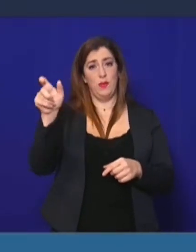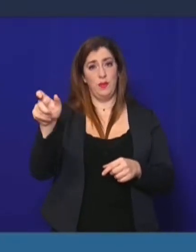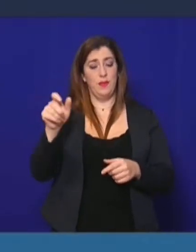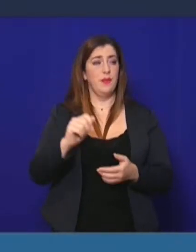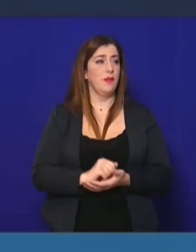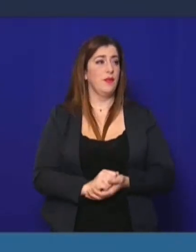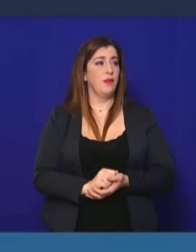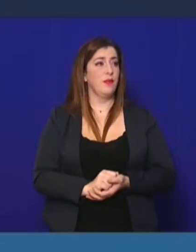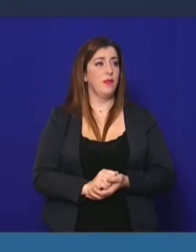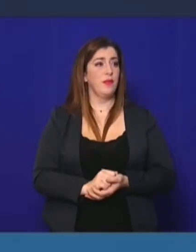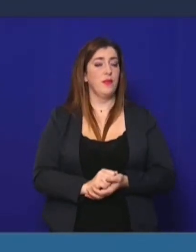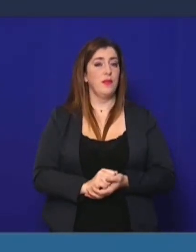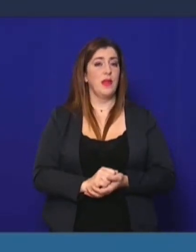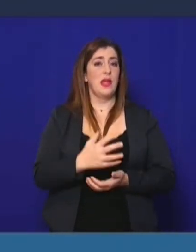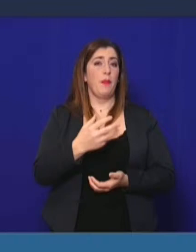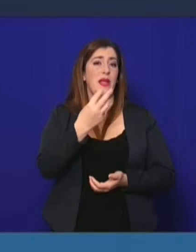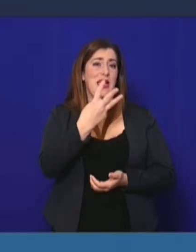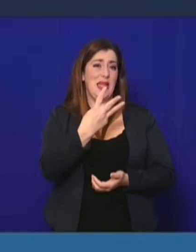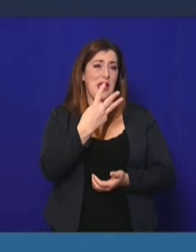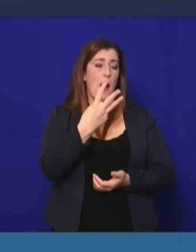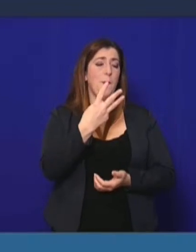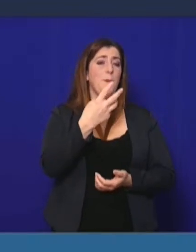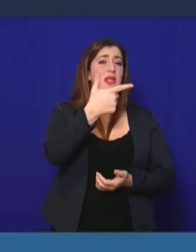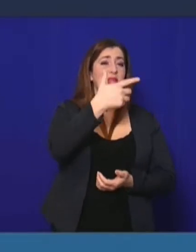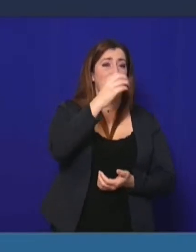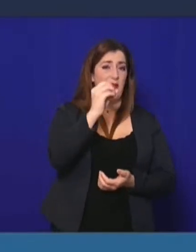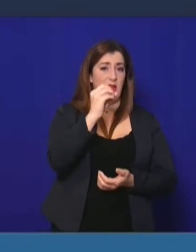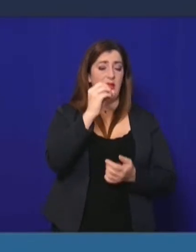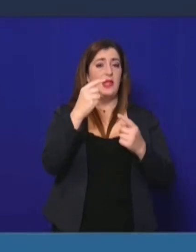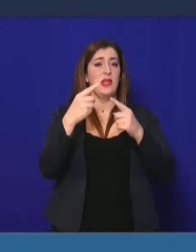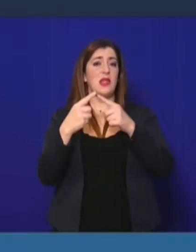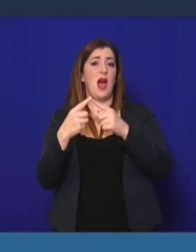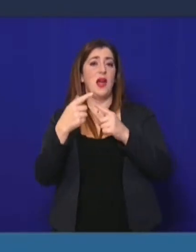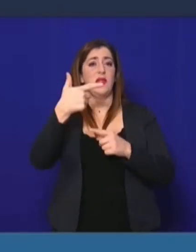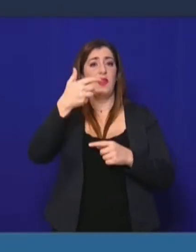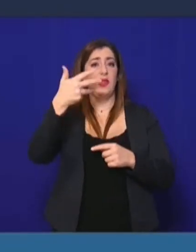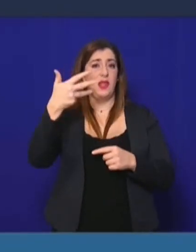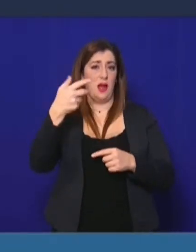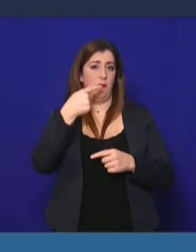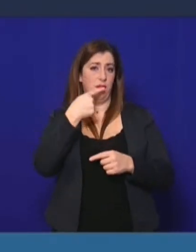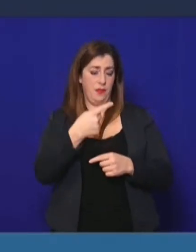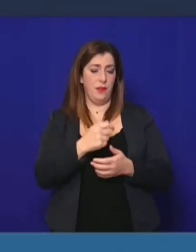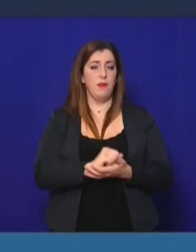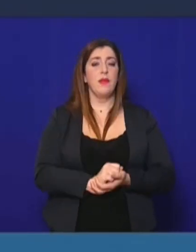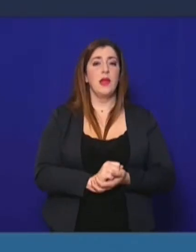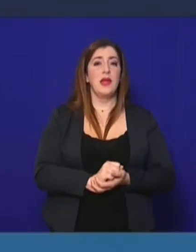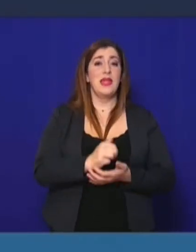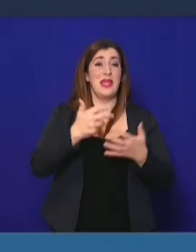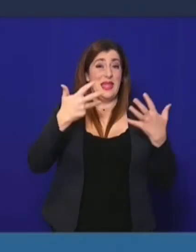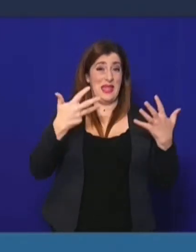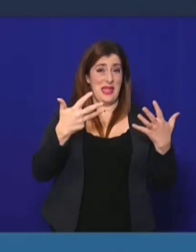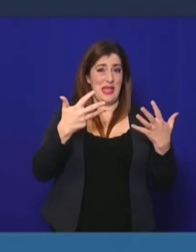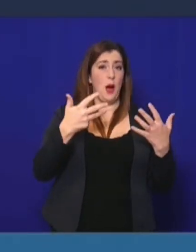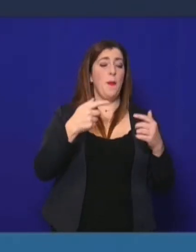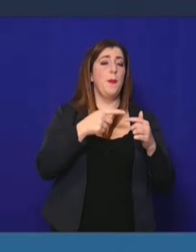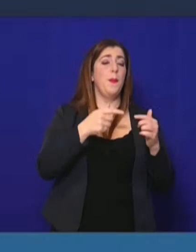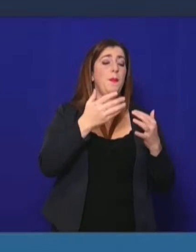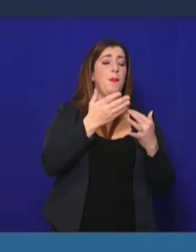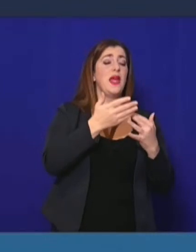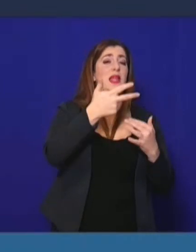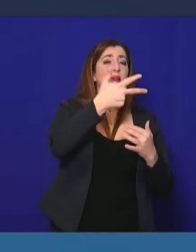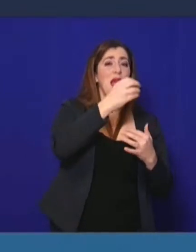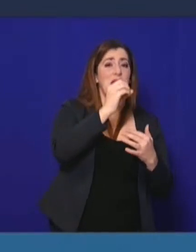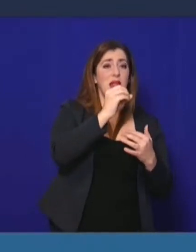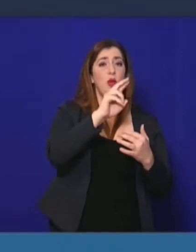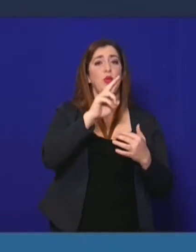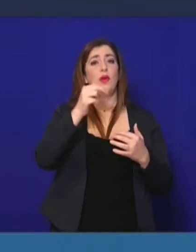persuni ta' età bejn 70 u 79 sena, 9 każijiet bejn 80 u 89 sena u 3